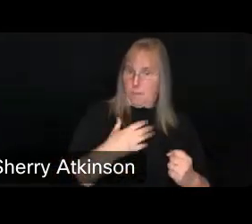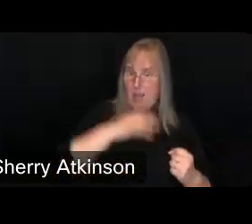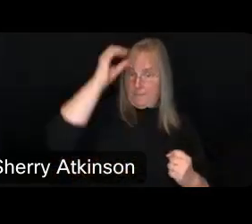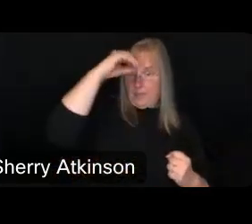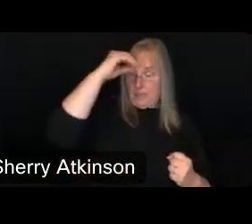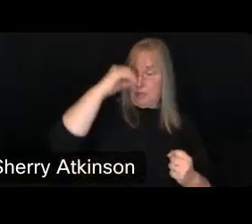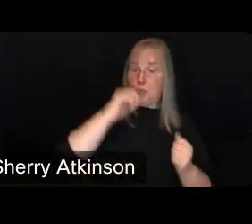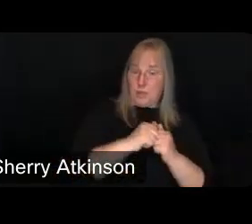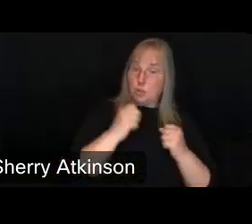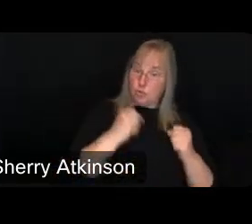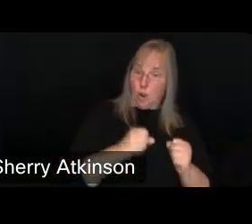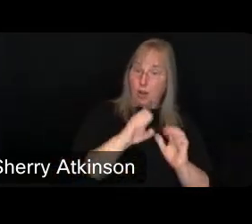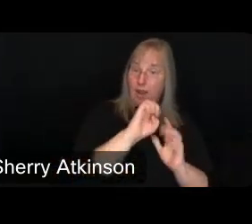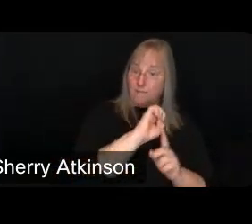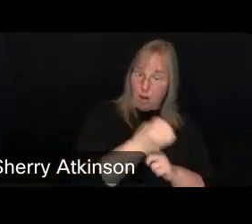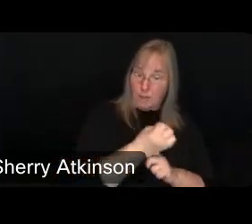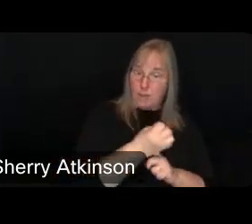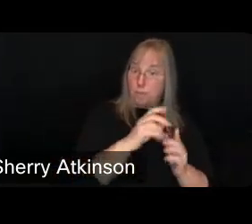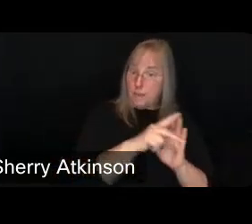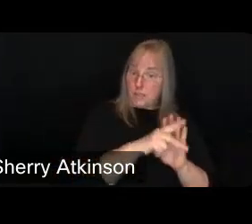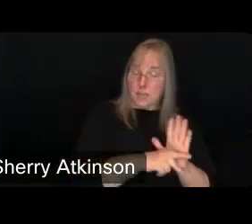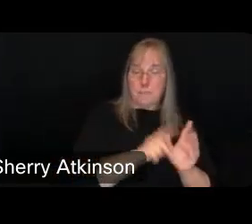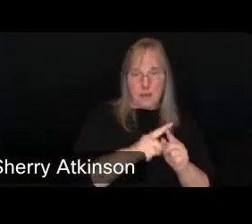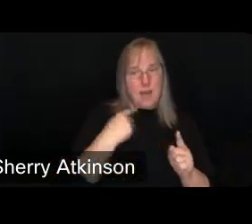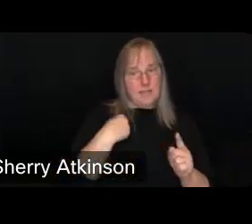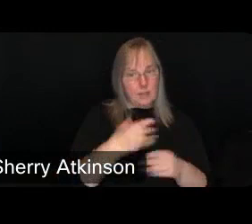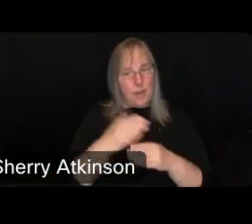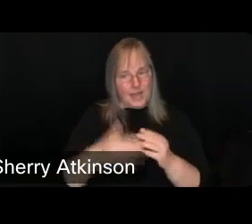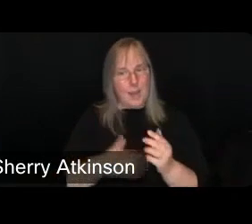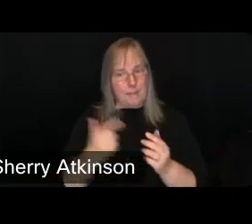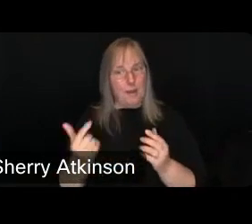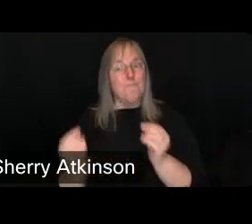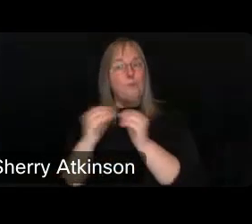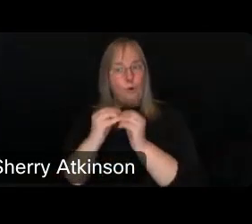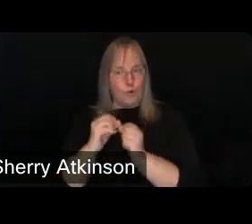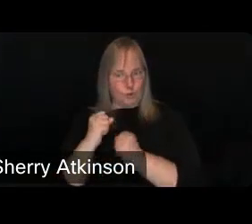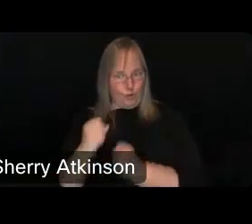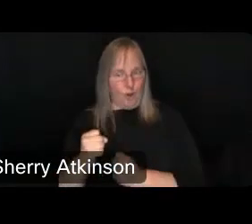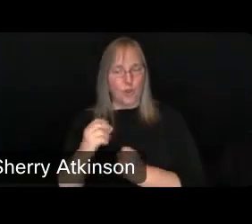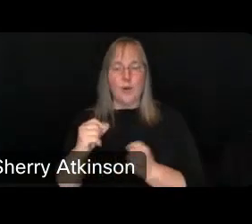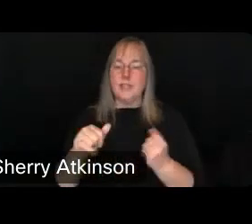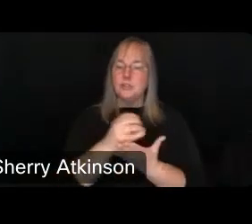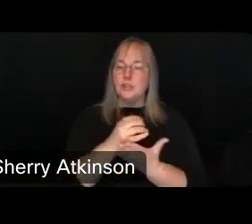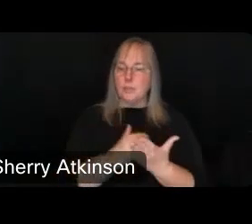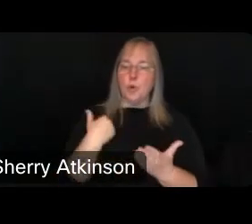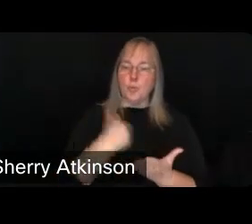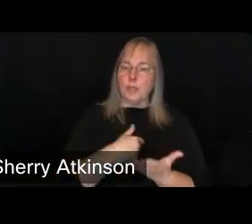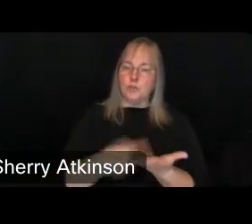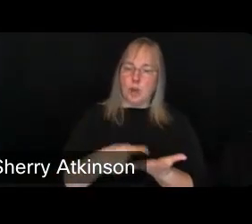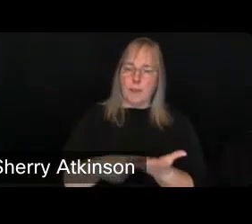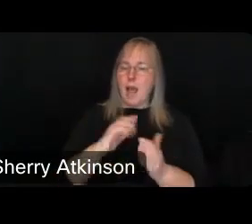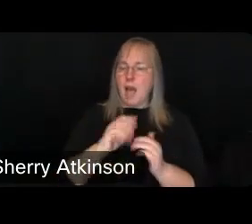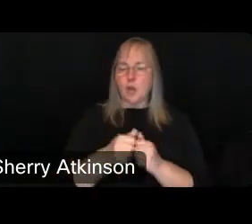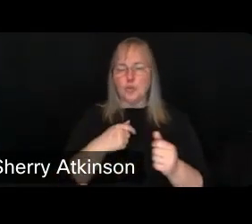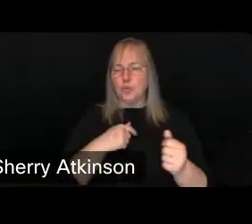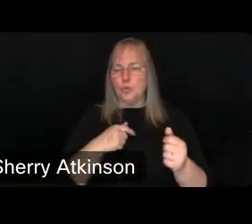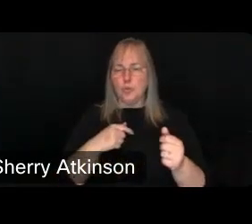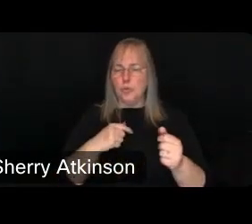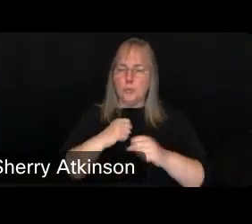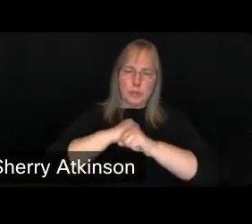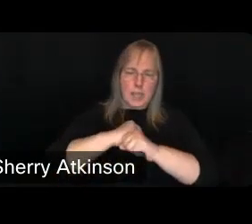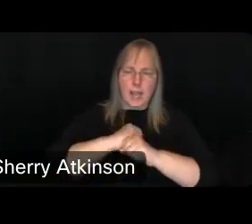strong environmental policies, but I think we came out a little bit stronger. So in this chapter, we talk about how we're going to protect our natural